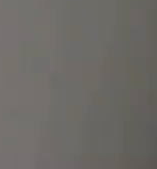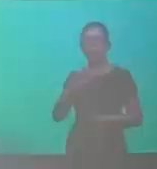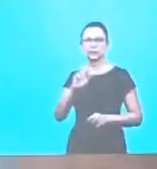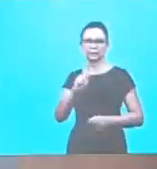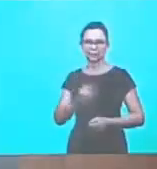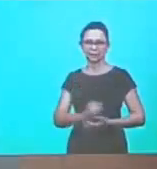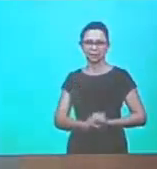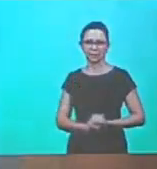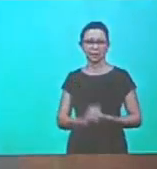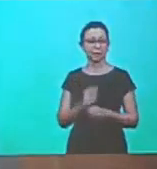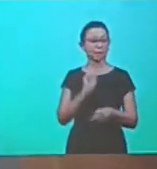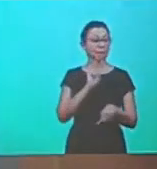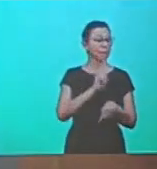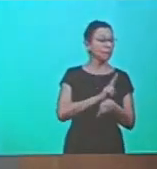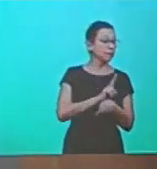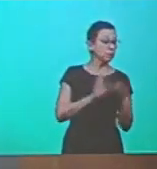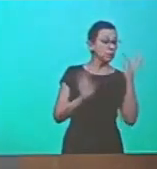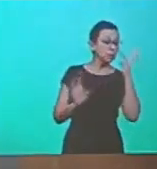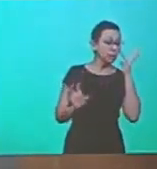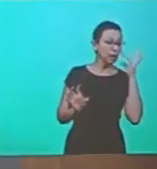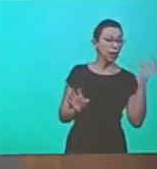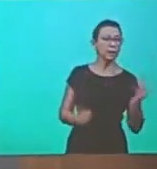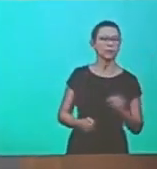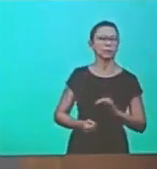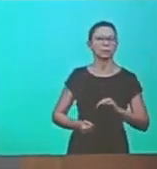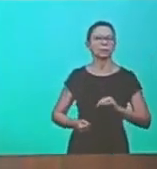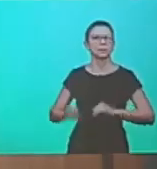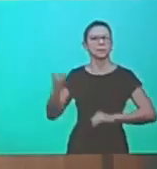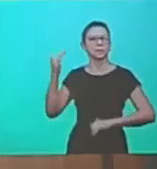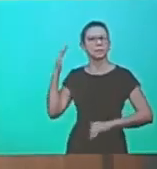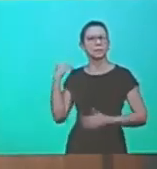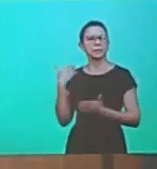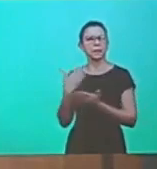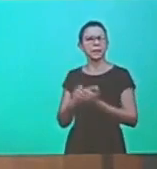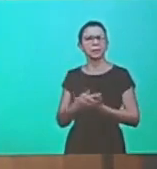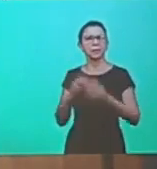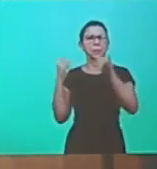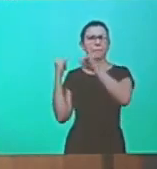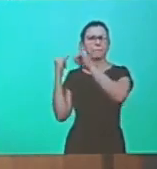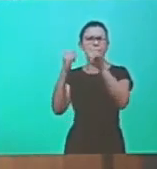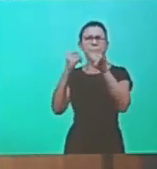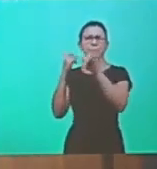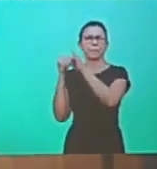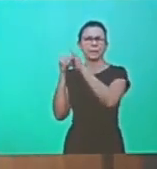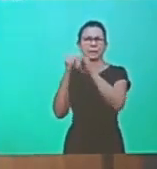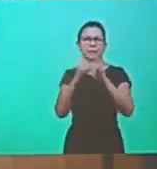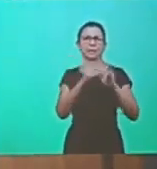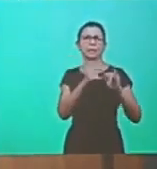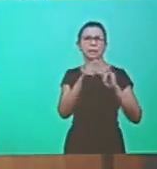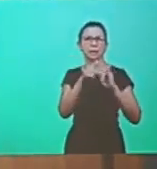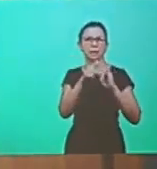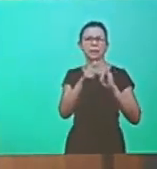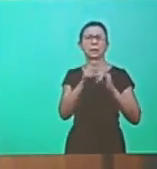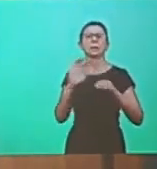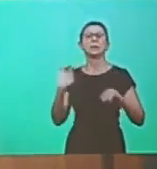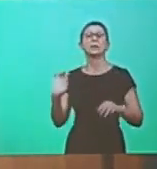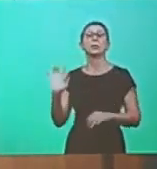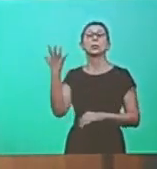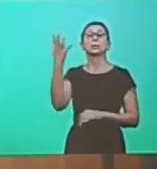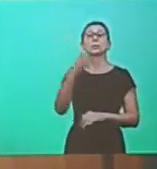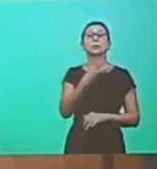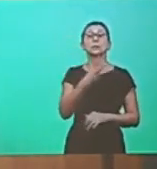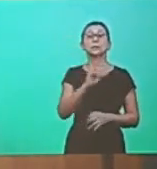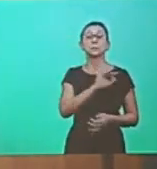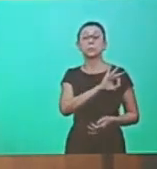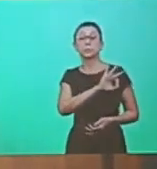vigilance. We're going to be talking about the trumpets. We see that the first trumpet has already